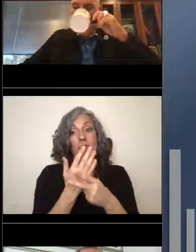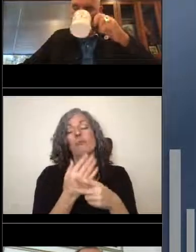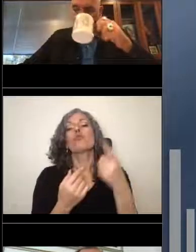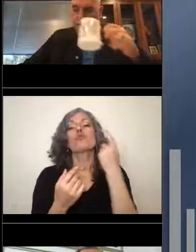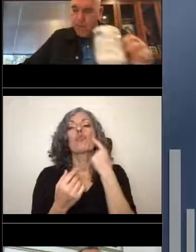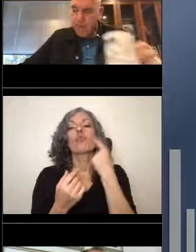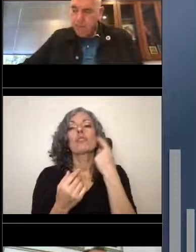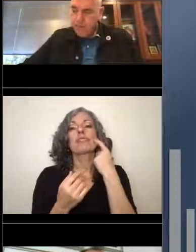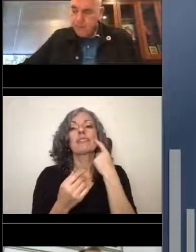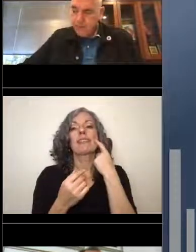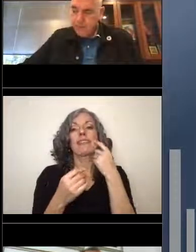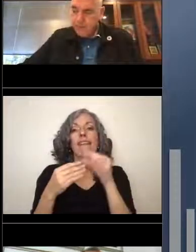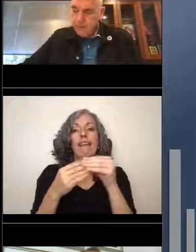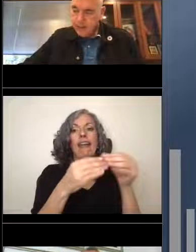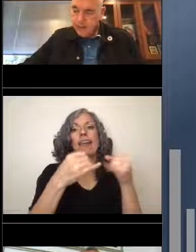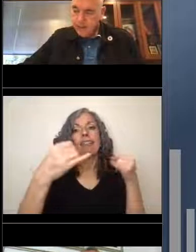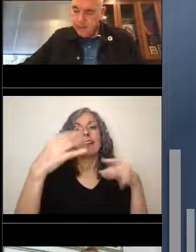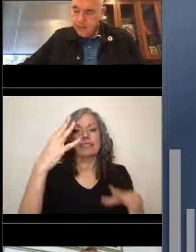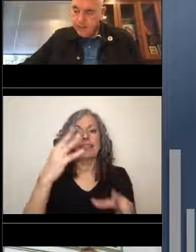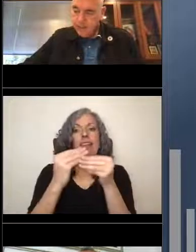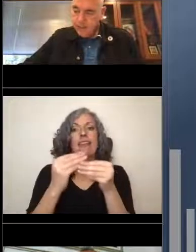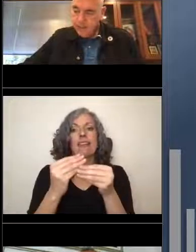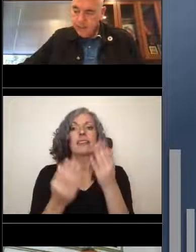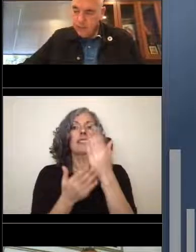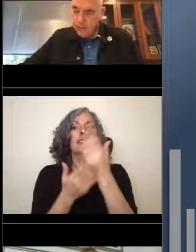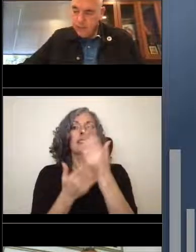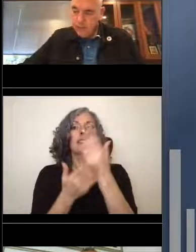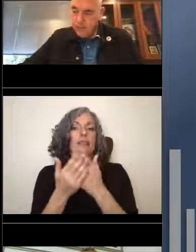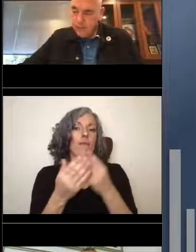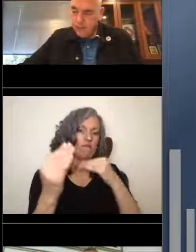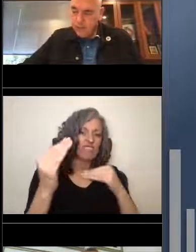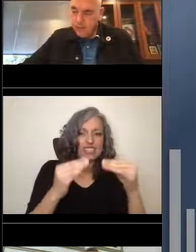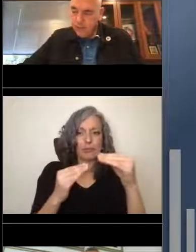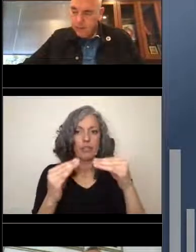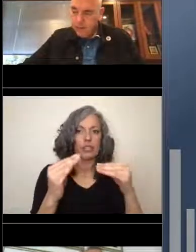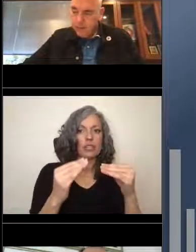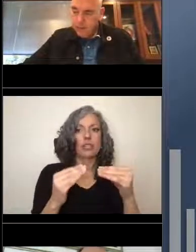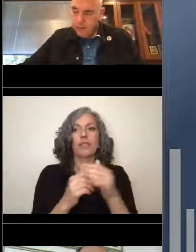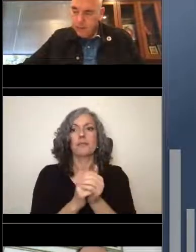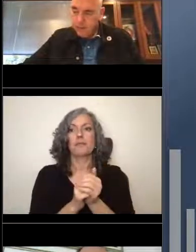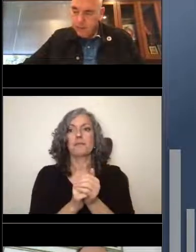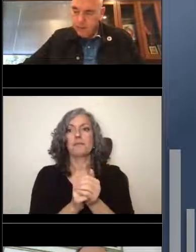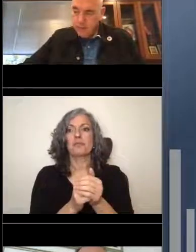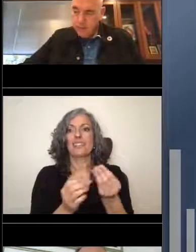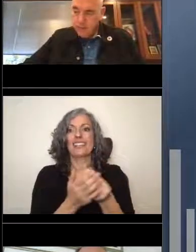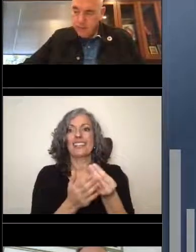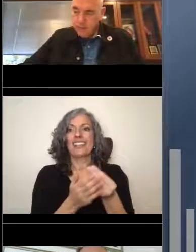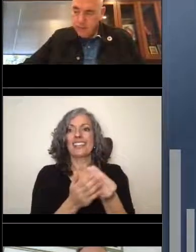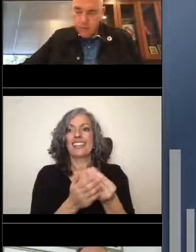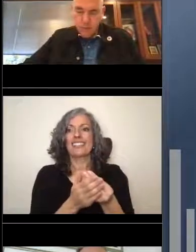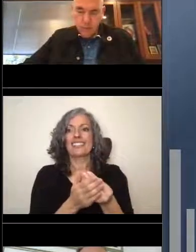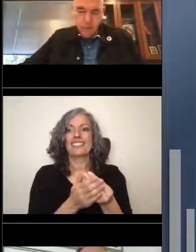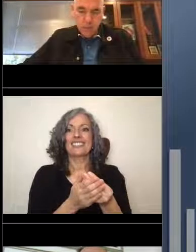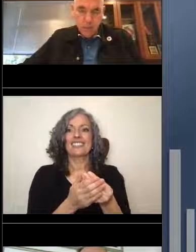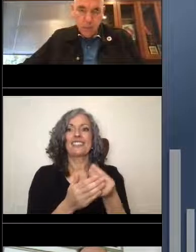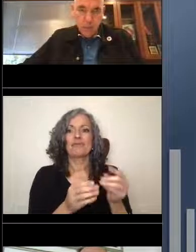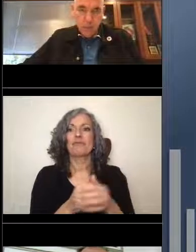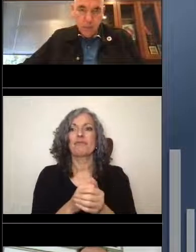guidelines did add some flexibility to be able to provide cash management practices to address that. Thank